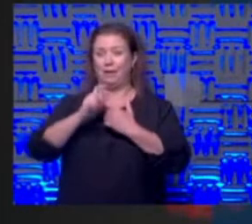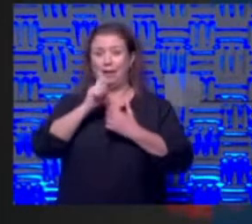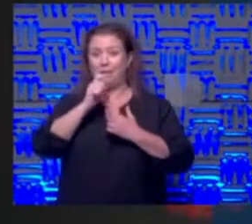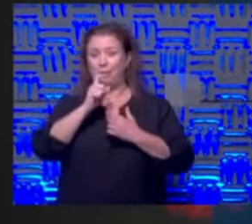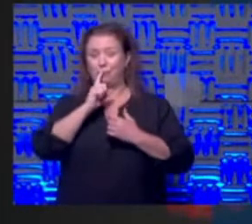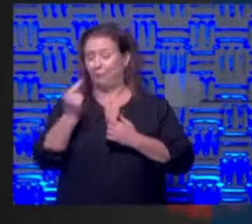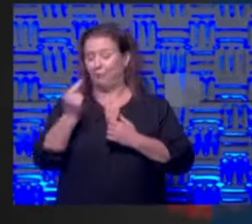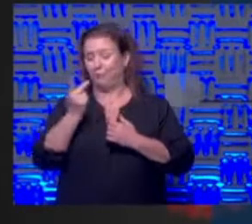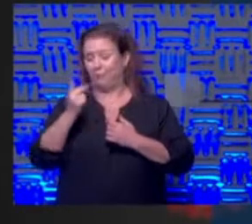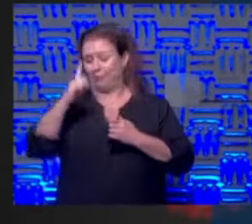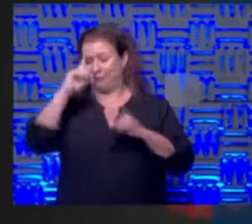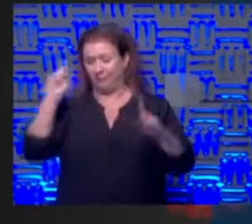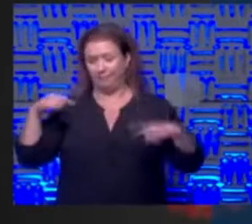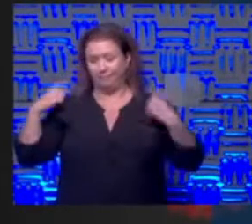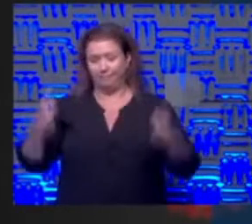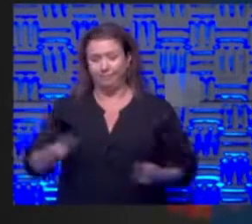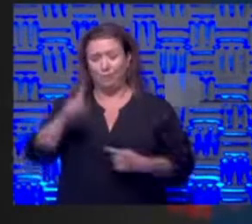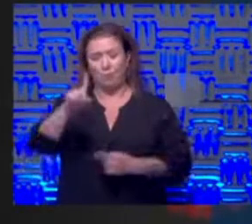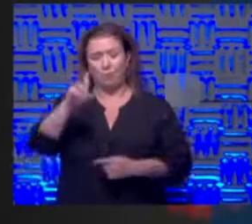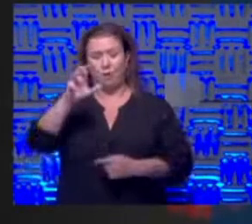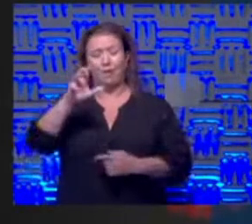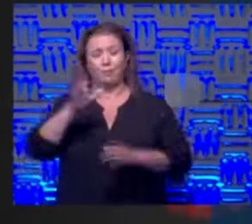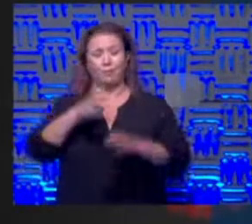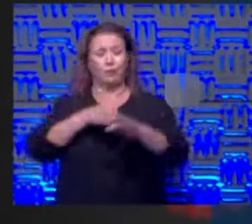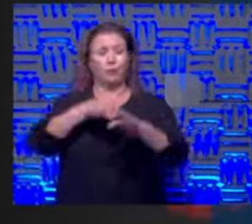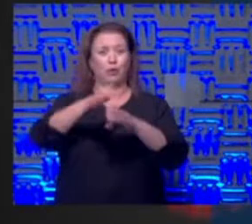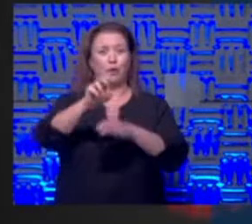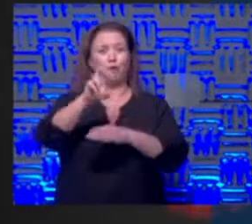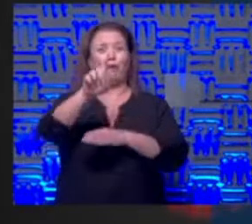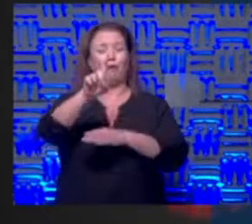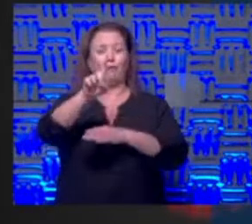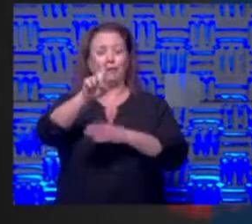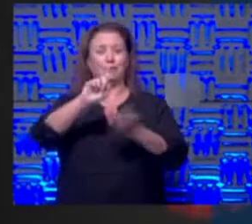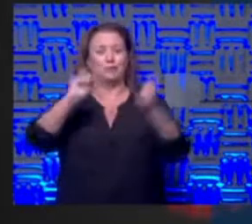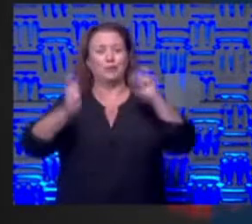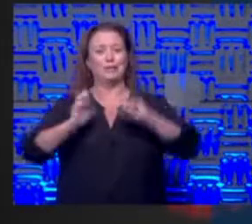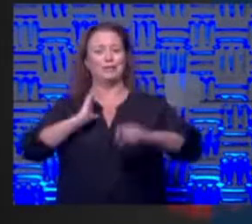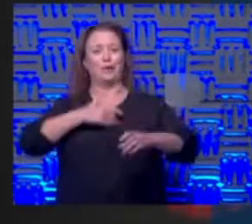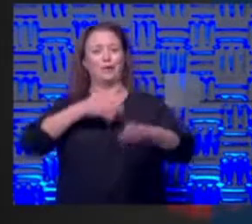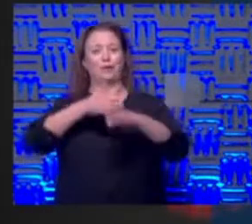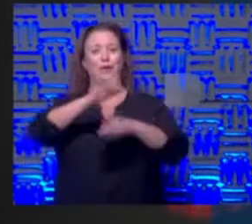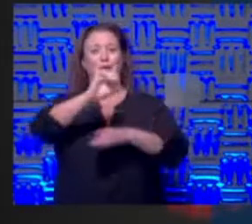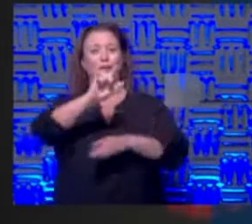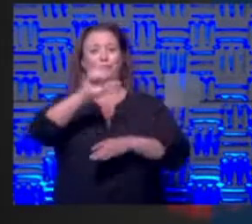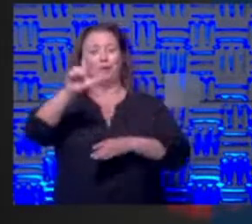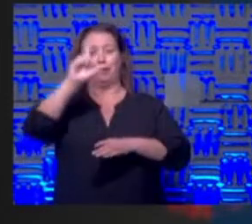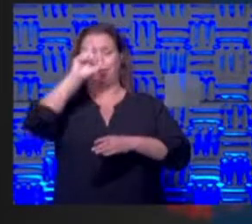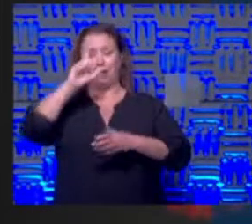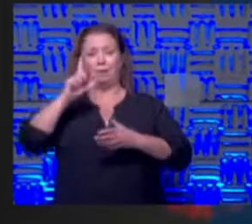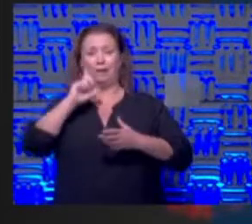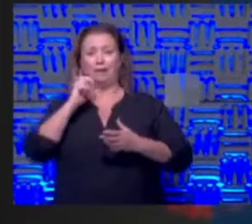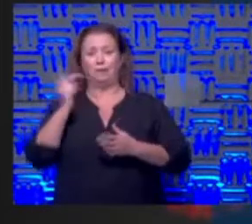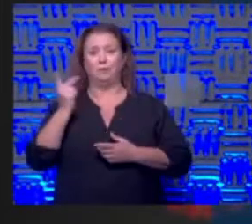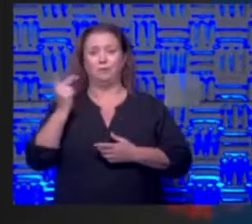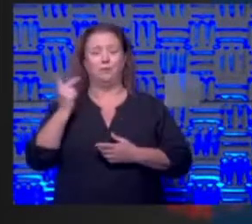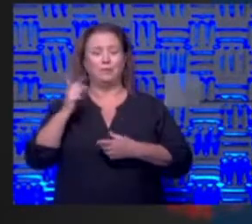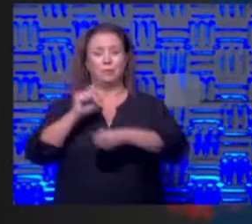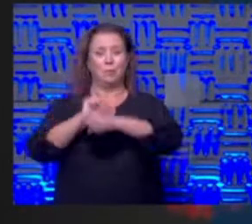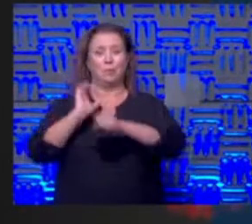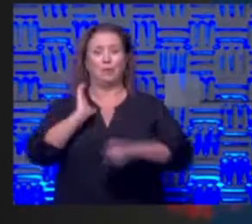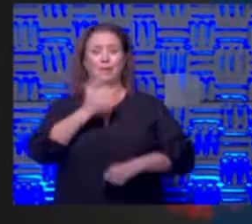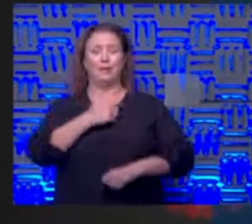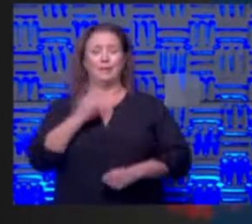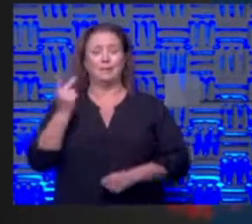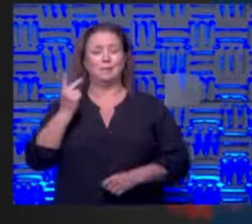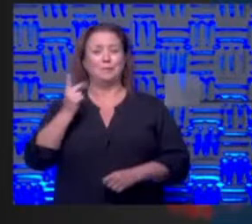ever thought we were going to have this kind of a career. COVID does funny things to all of us. I'm not sure Jill ever thought she'd have to corral the two of us on a regular basis. Right.